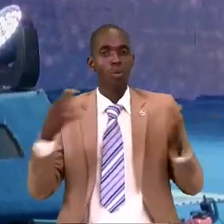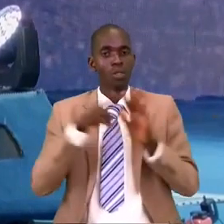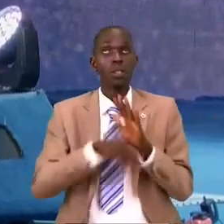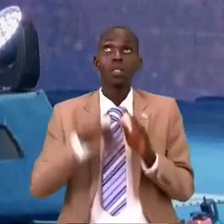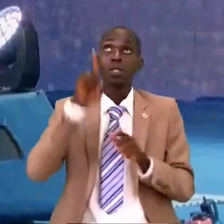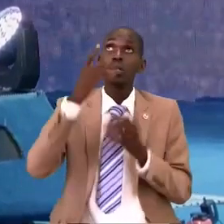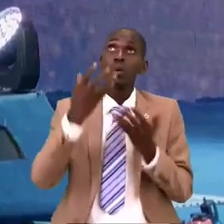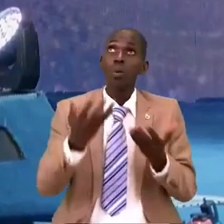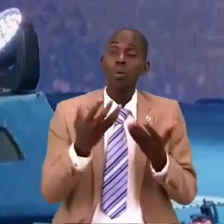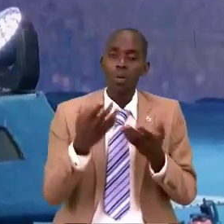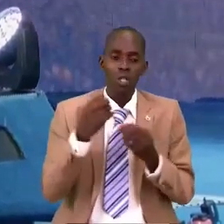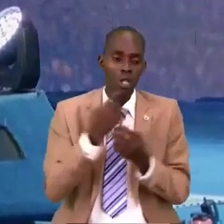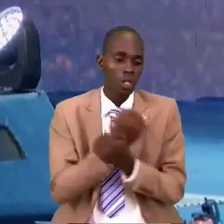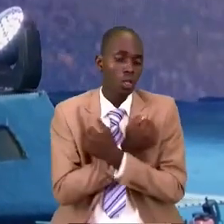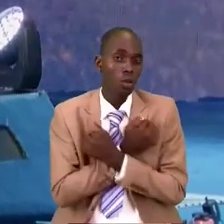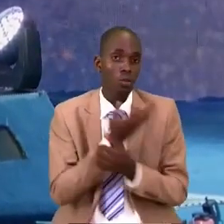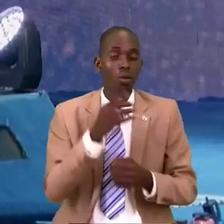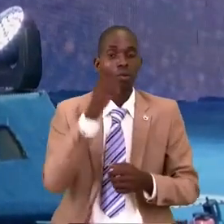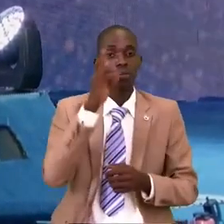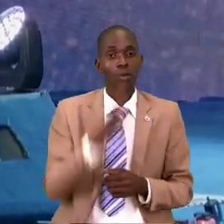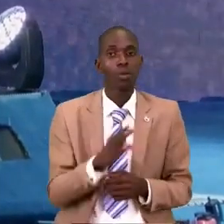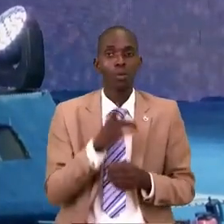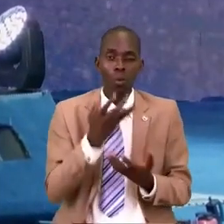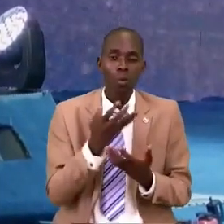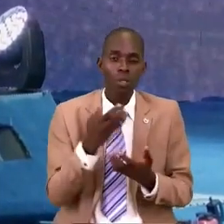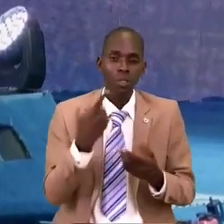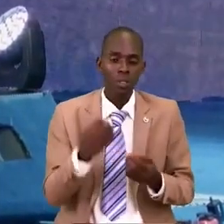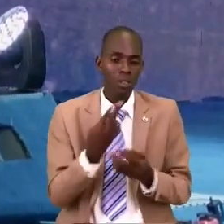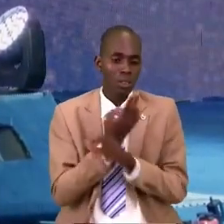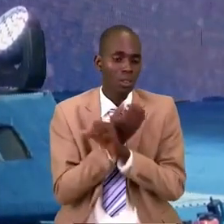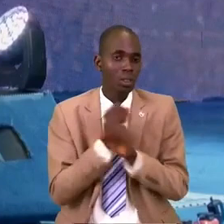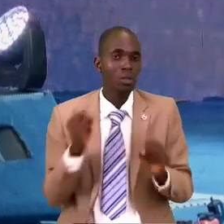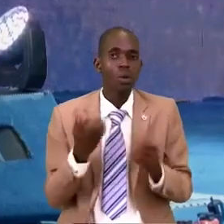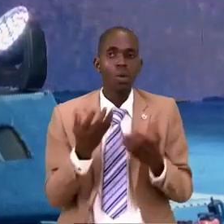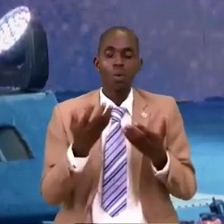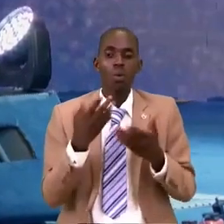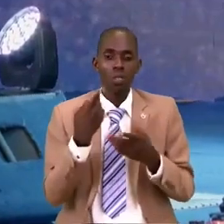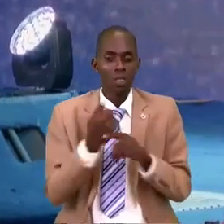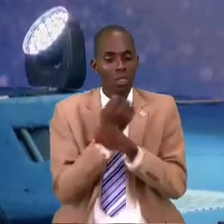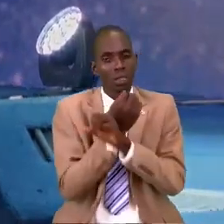the cleanliness. He wants the holiness. He wants